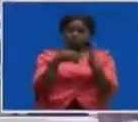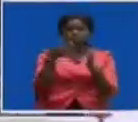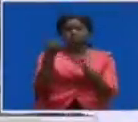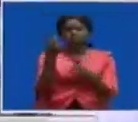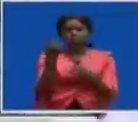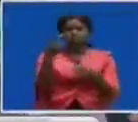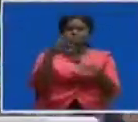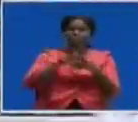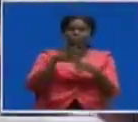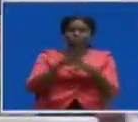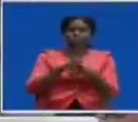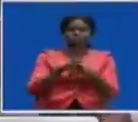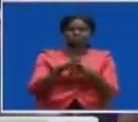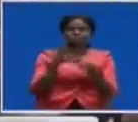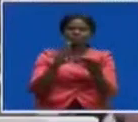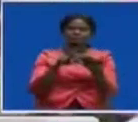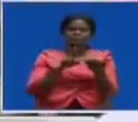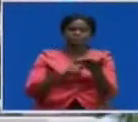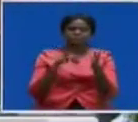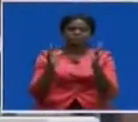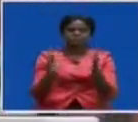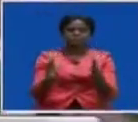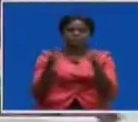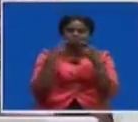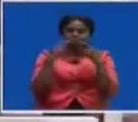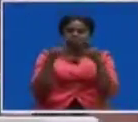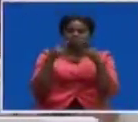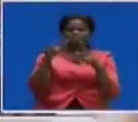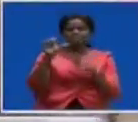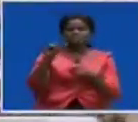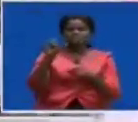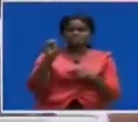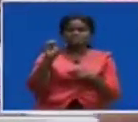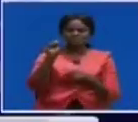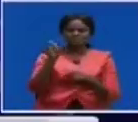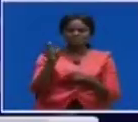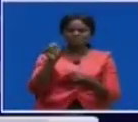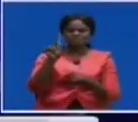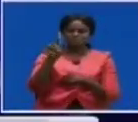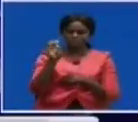by-election. Justin Akaklubelwa, ZNBC News, Sesheke.